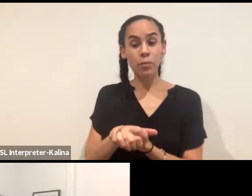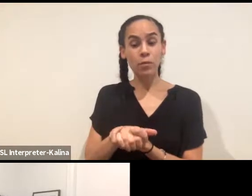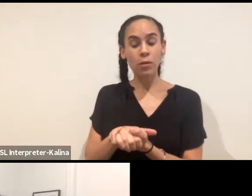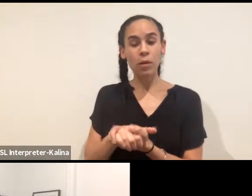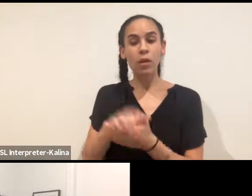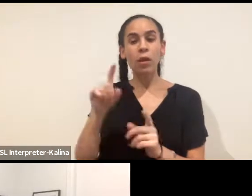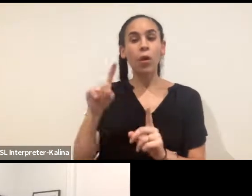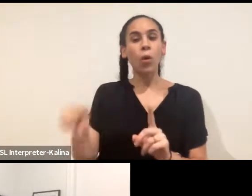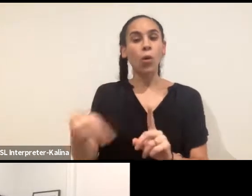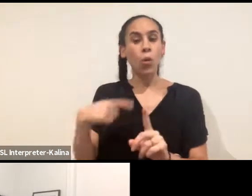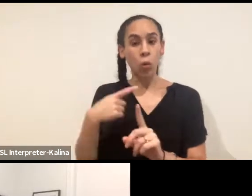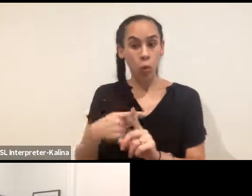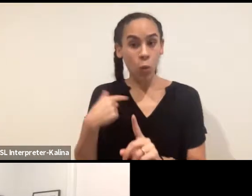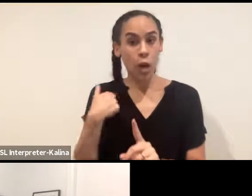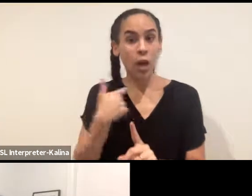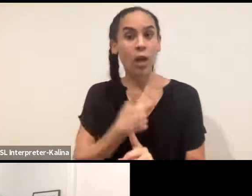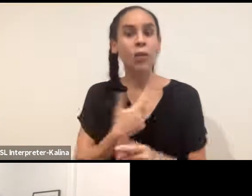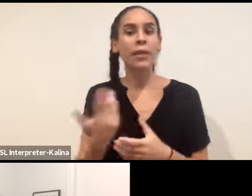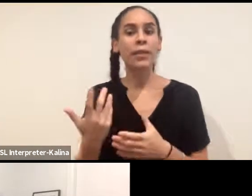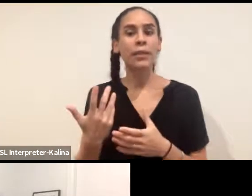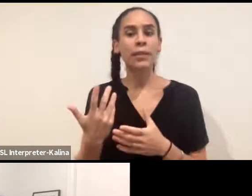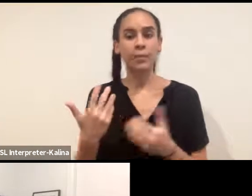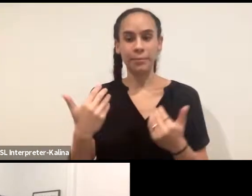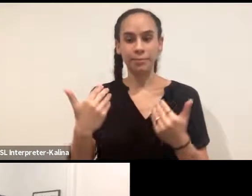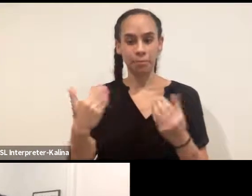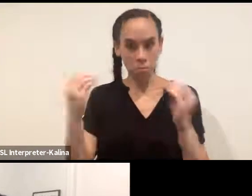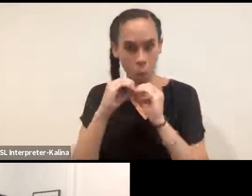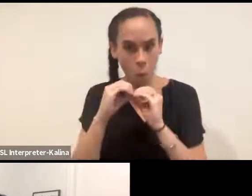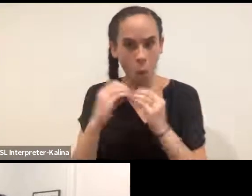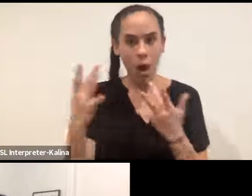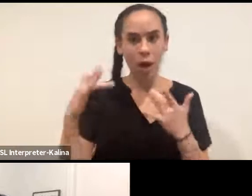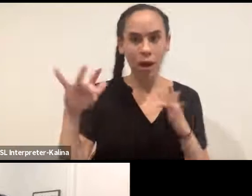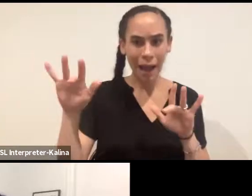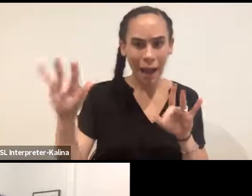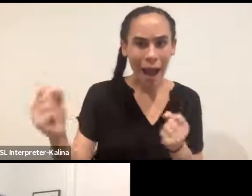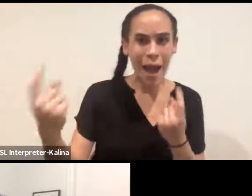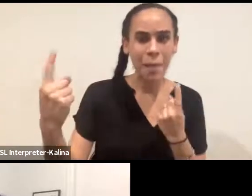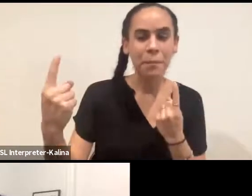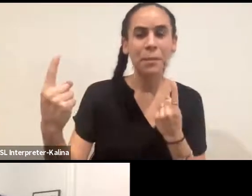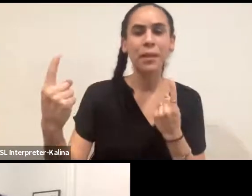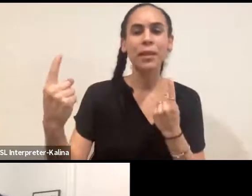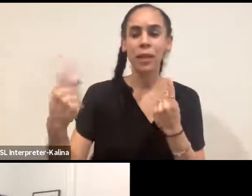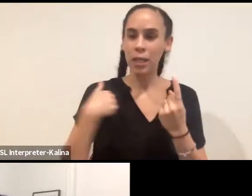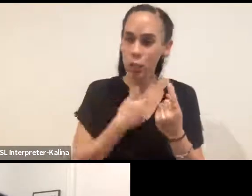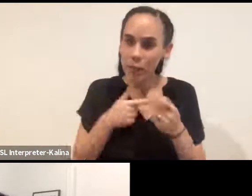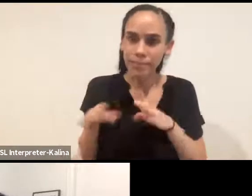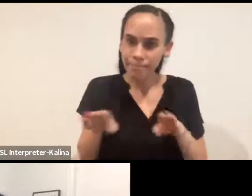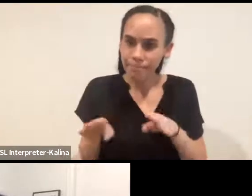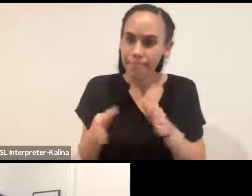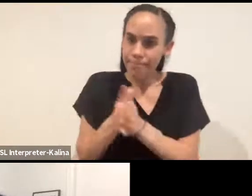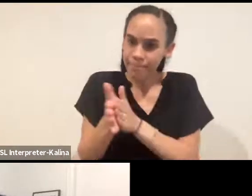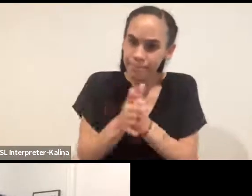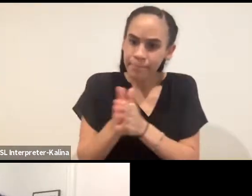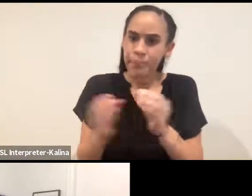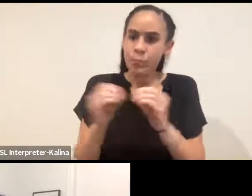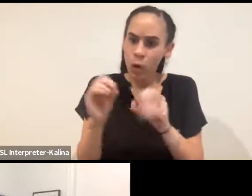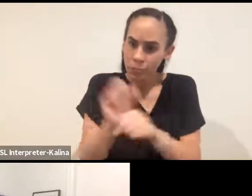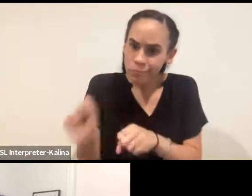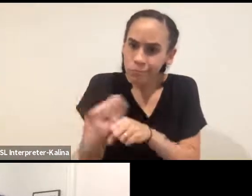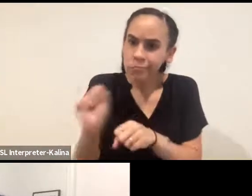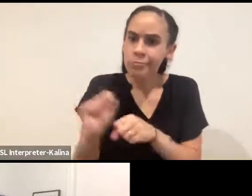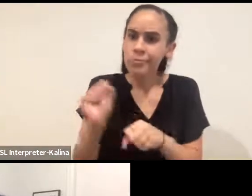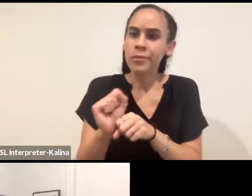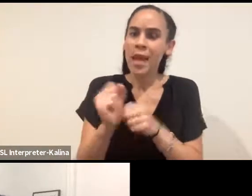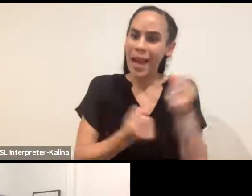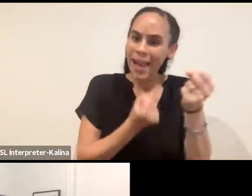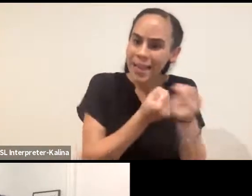have more empathy for each other, when we take action on that empathy, which is allyship, which is